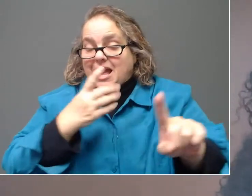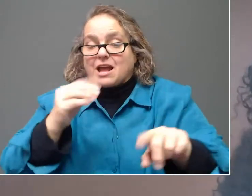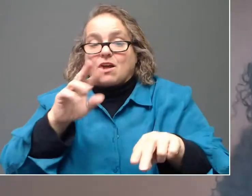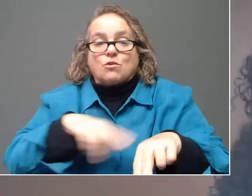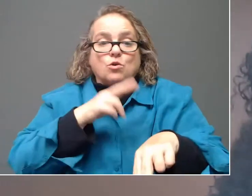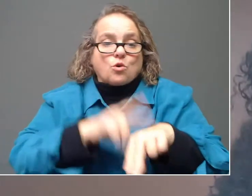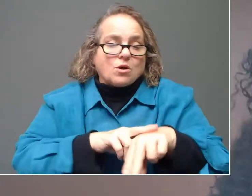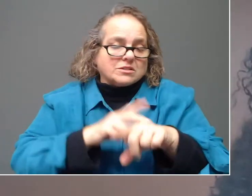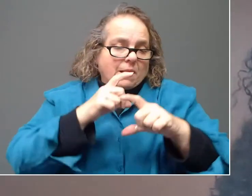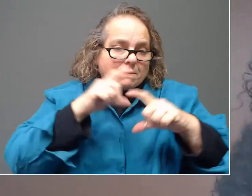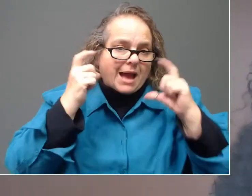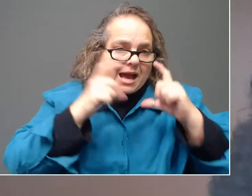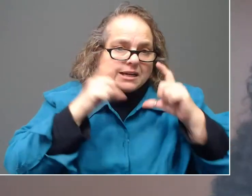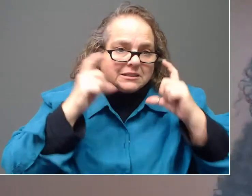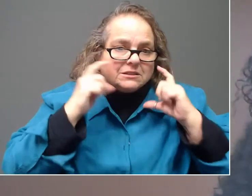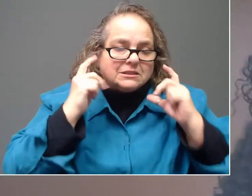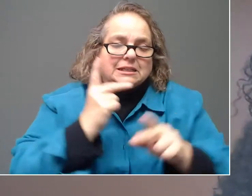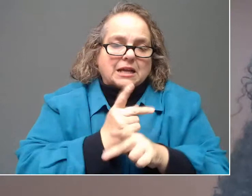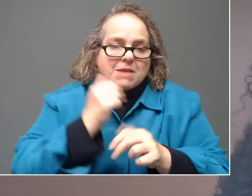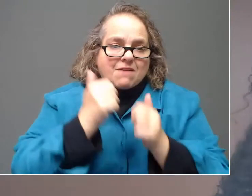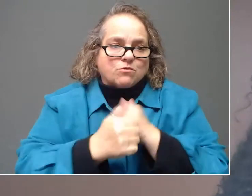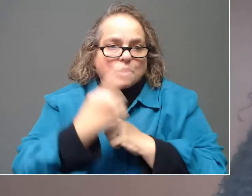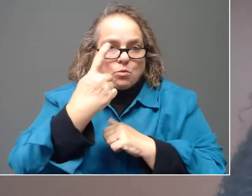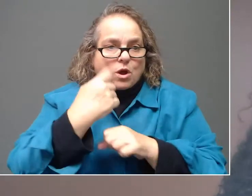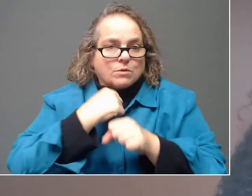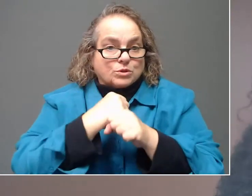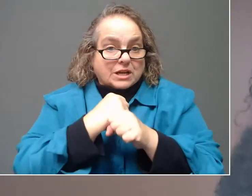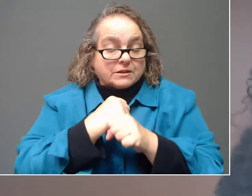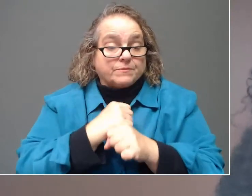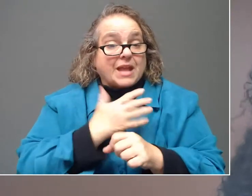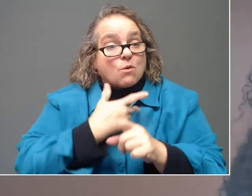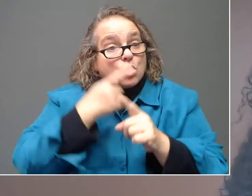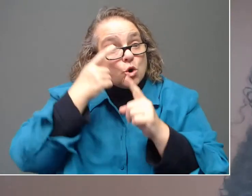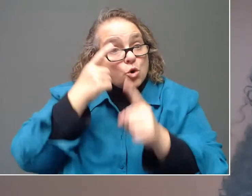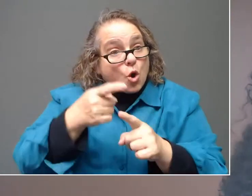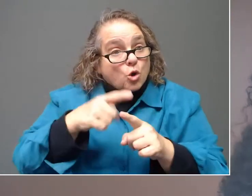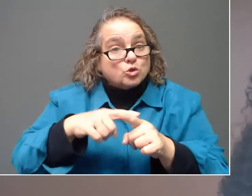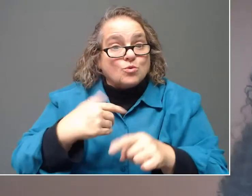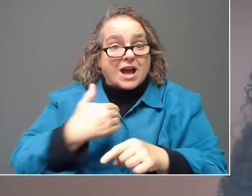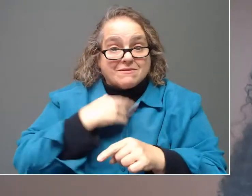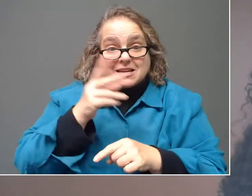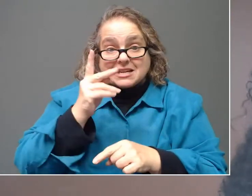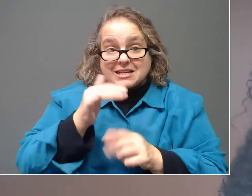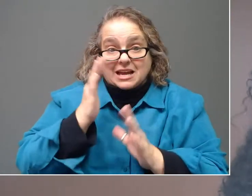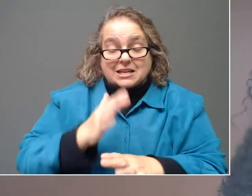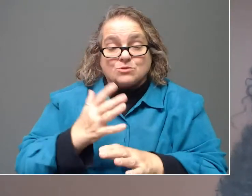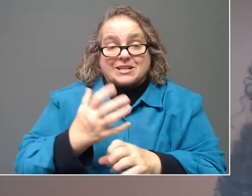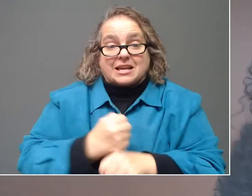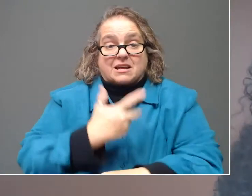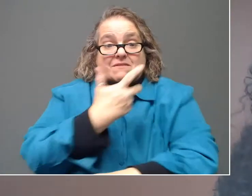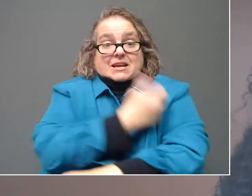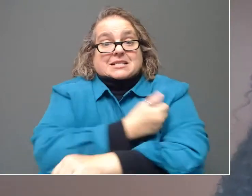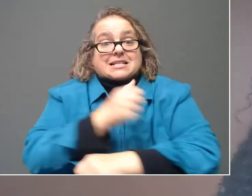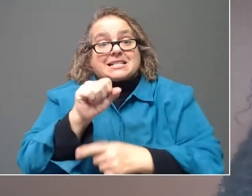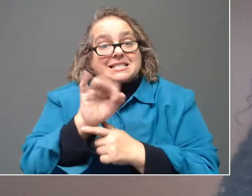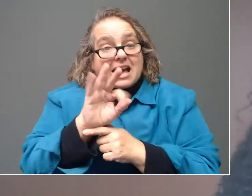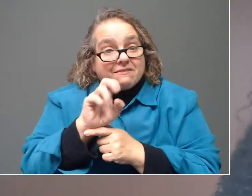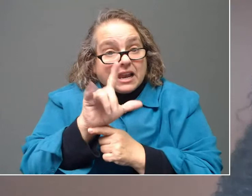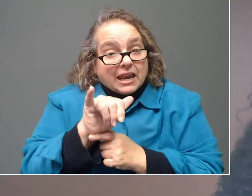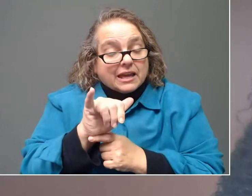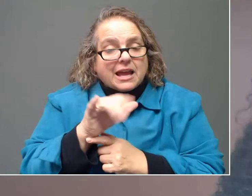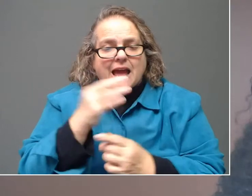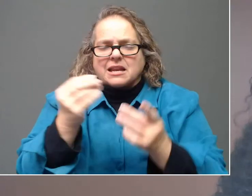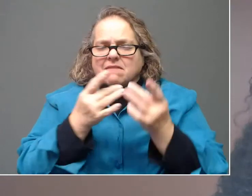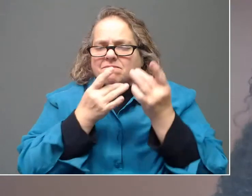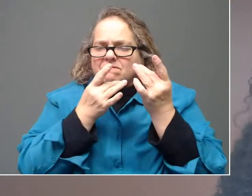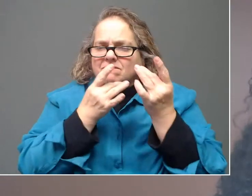to keep everybody protected. Our goal really is just to have Kentuckians get vaccinated safely and efficiently by our qualified